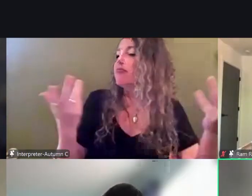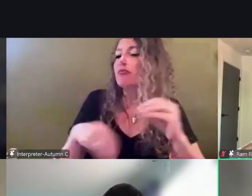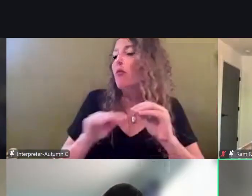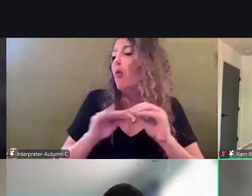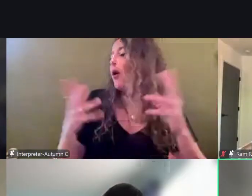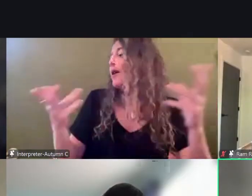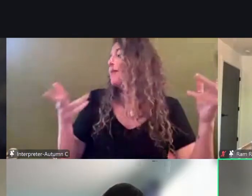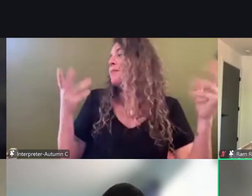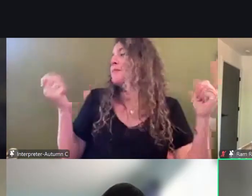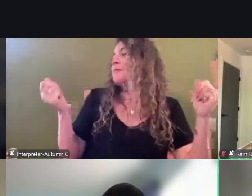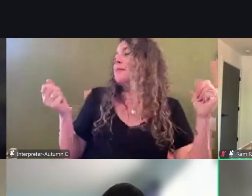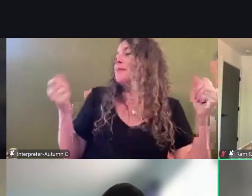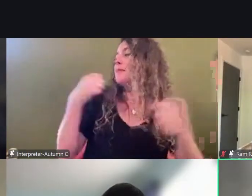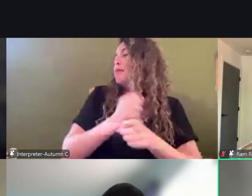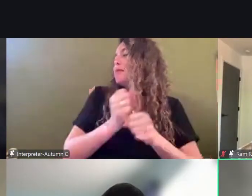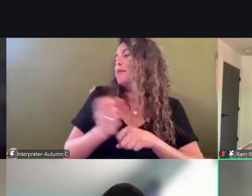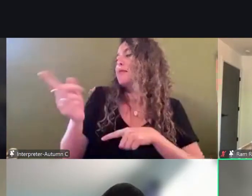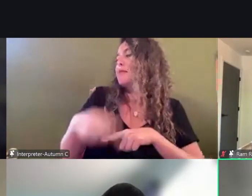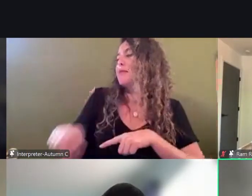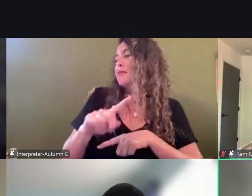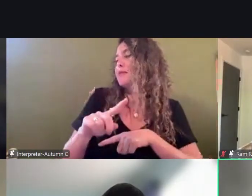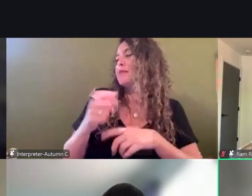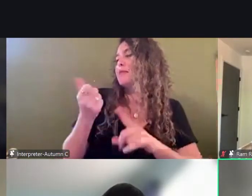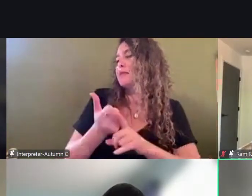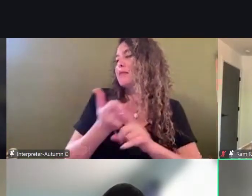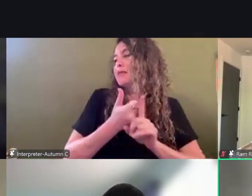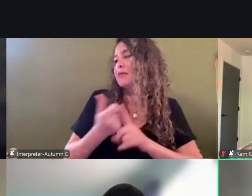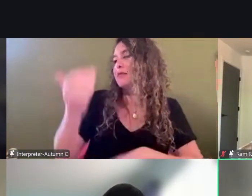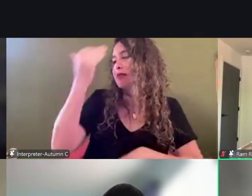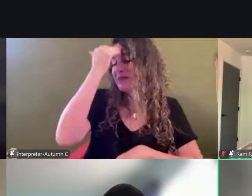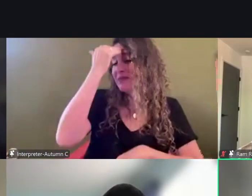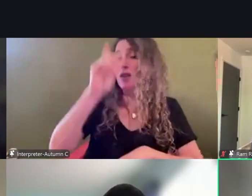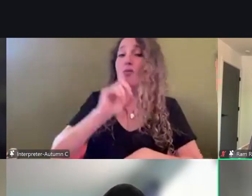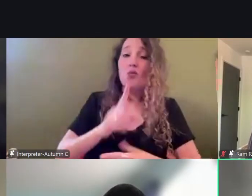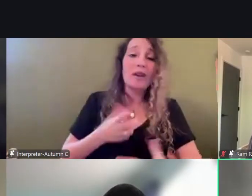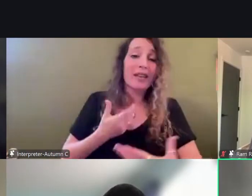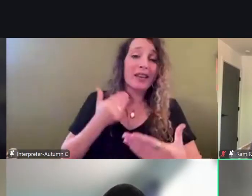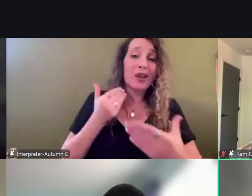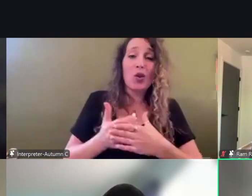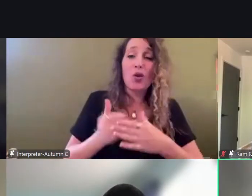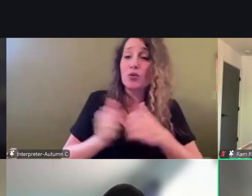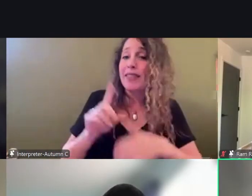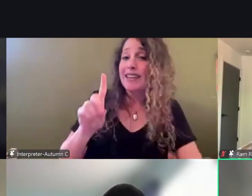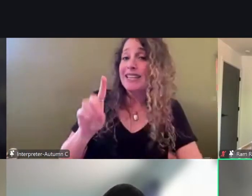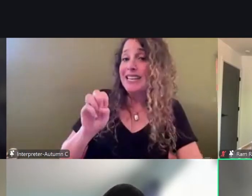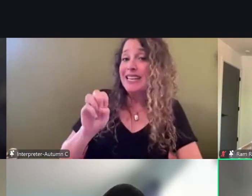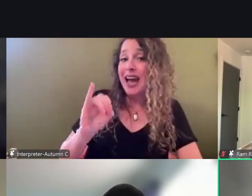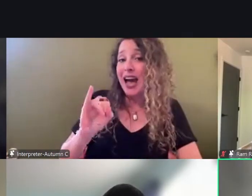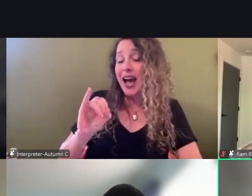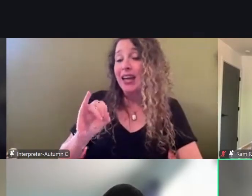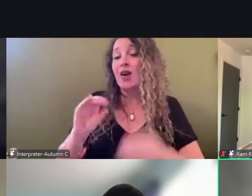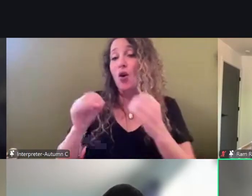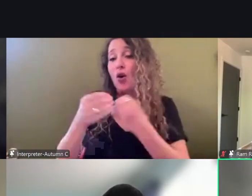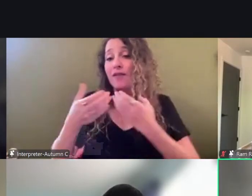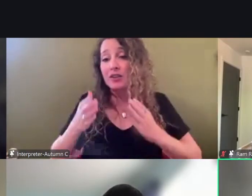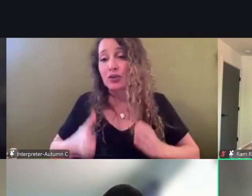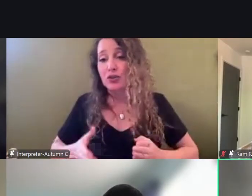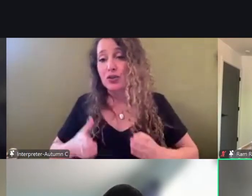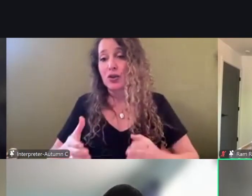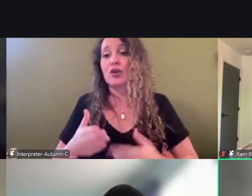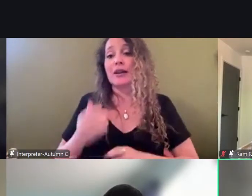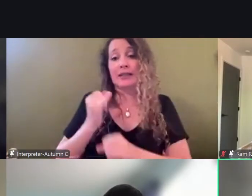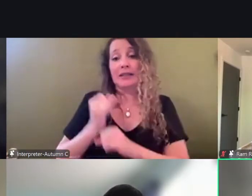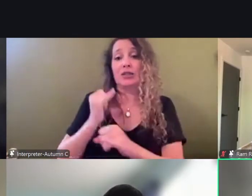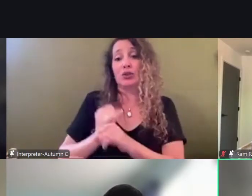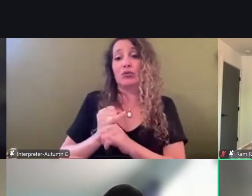making themselves known. So for example, I'm really close with the DEI officer at my institution. She's fantastic, and